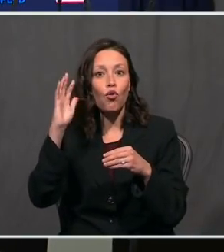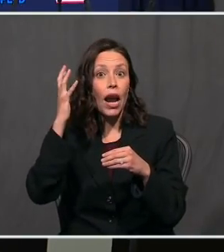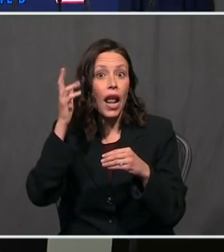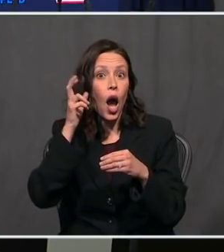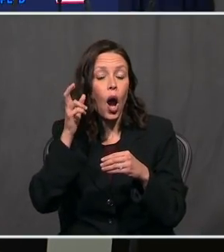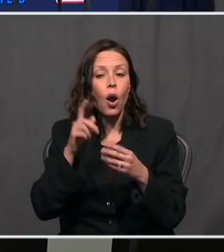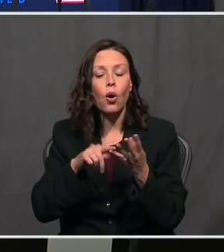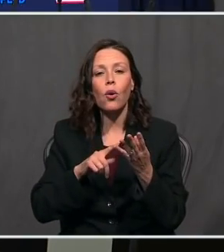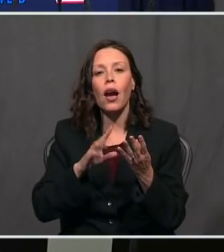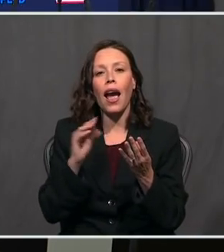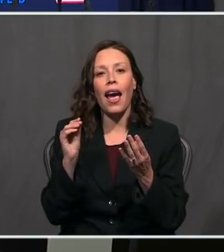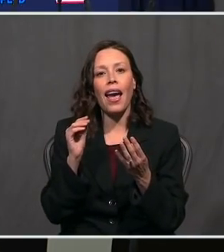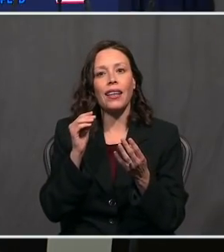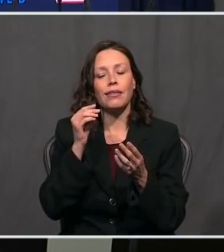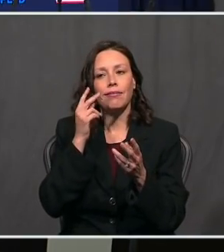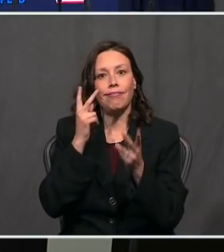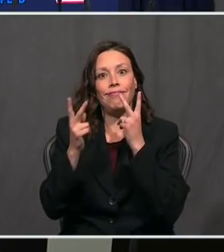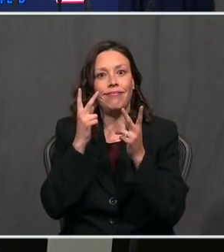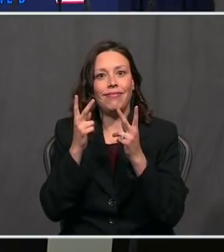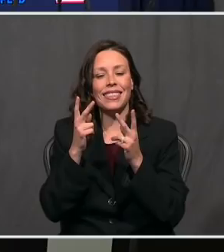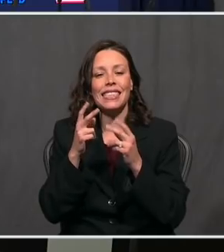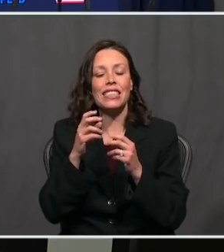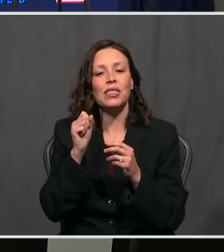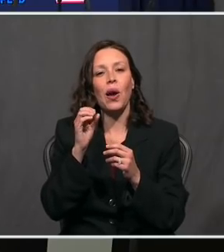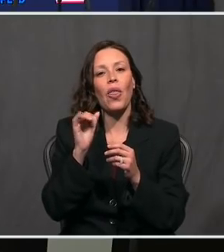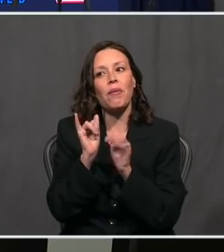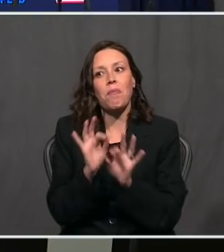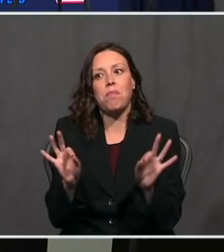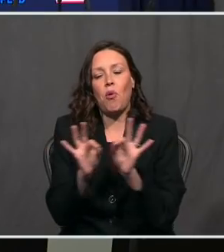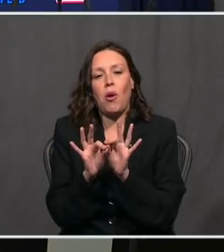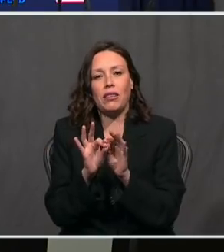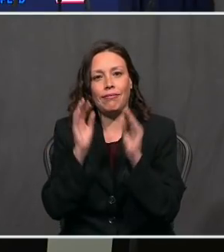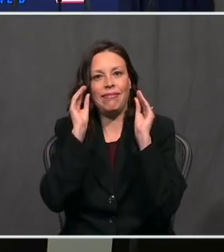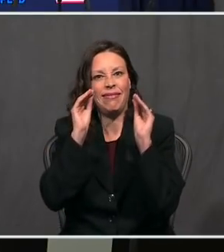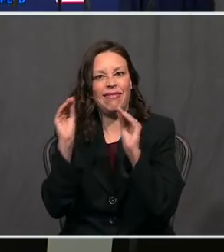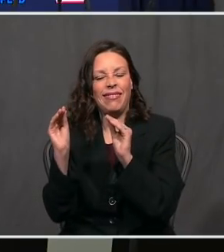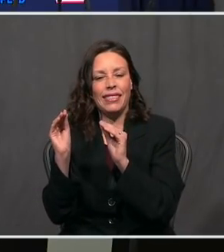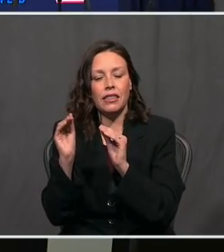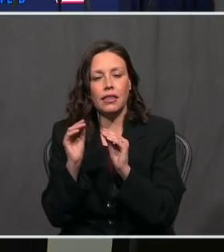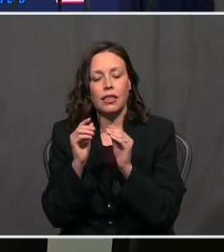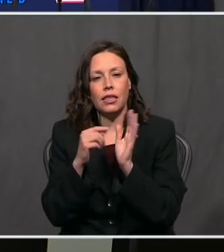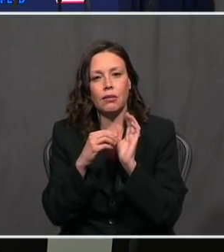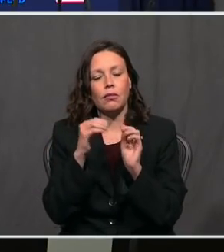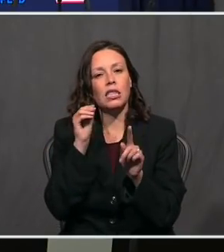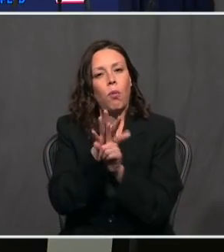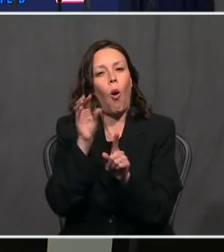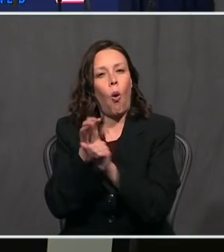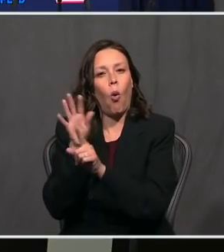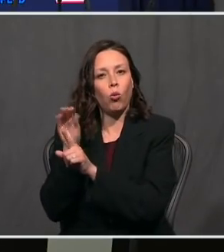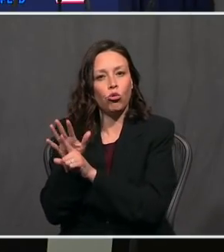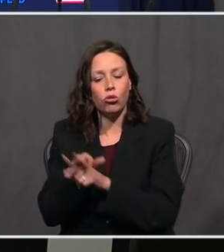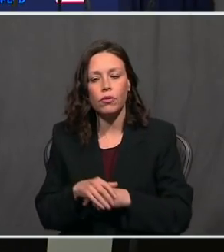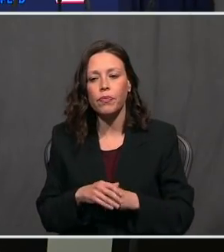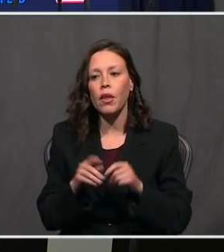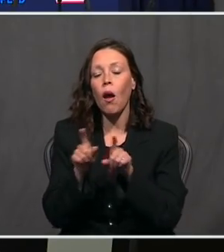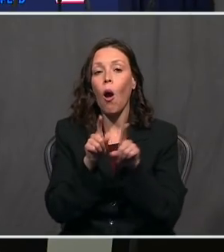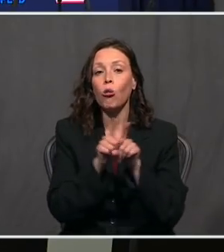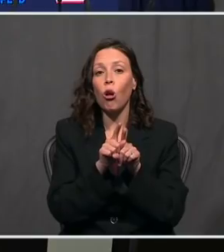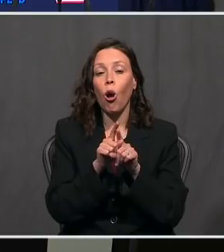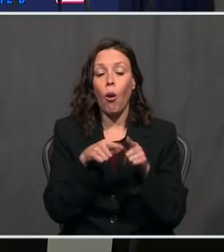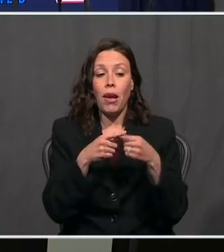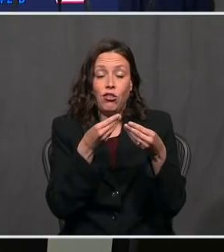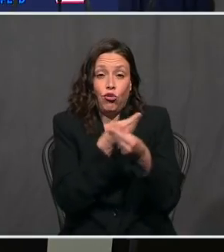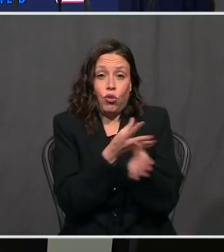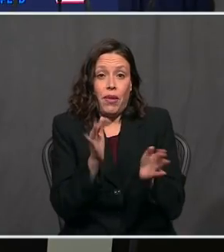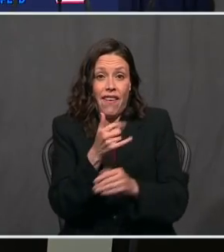our IVR when people come. So we think education is going to be critical. And as we think about distributing the vaccine,